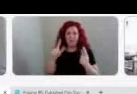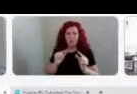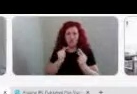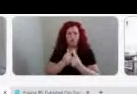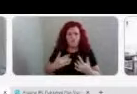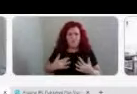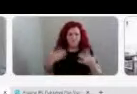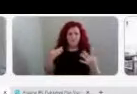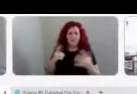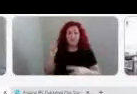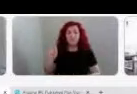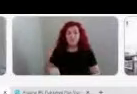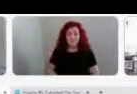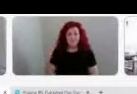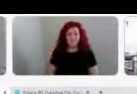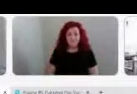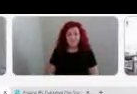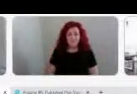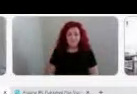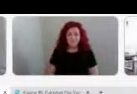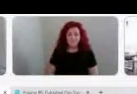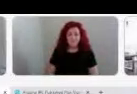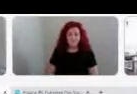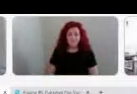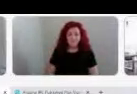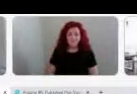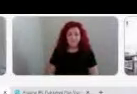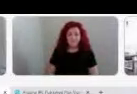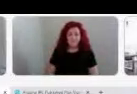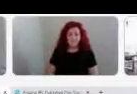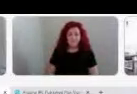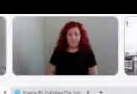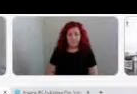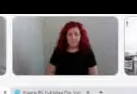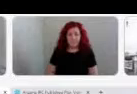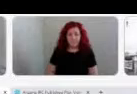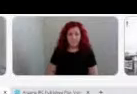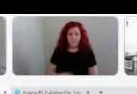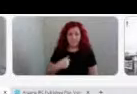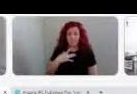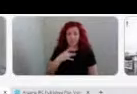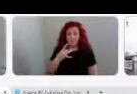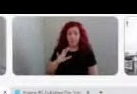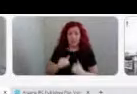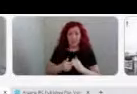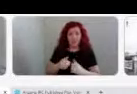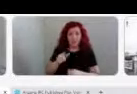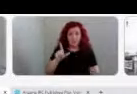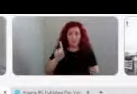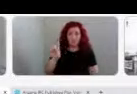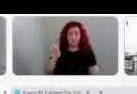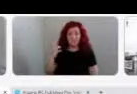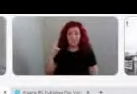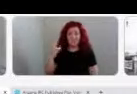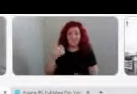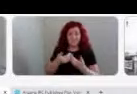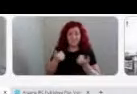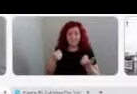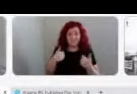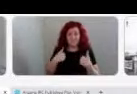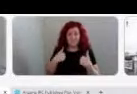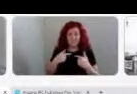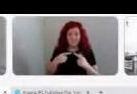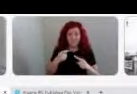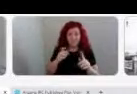in tucson uh i don't like the way that district 17 cuts me off from